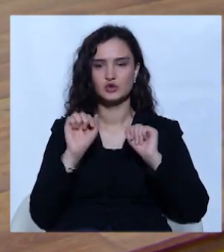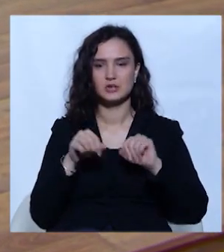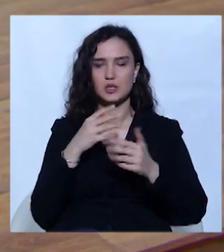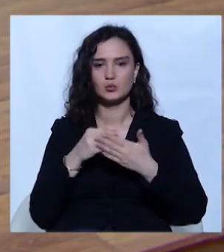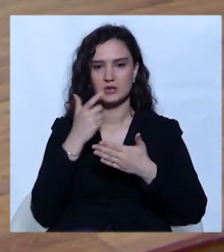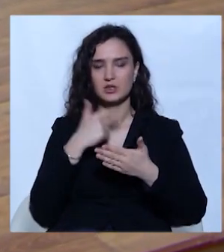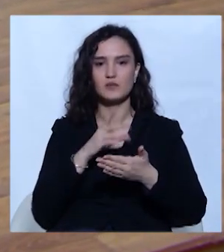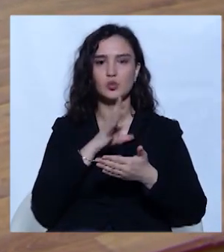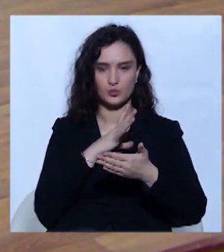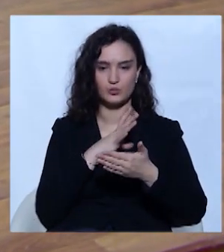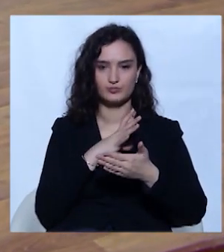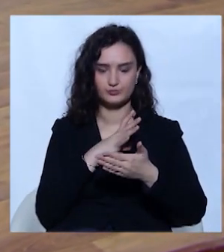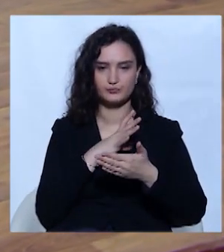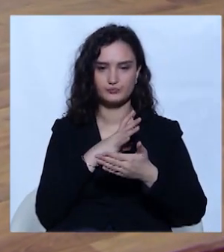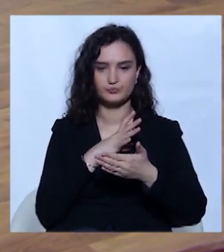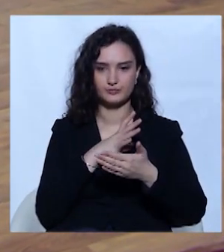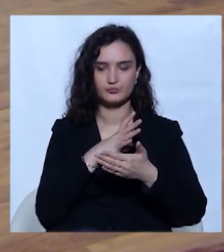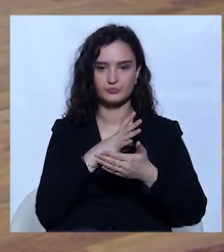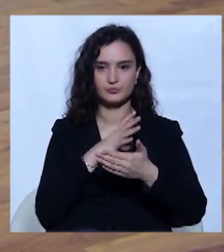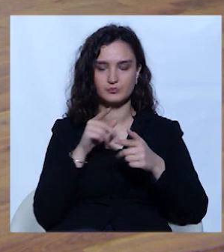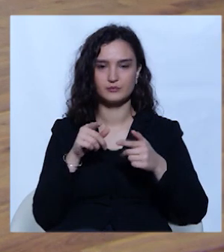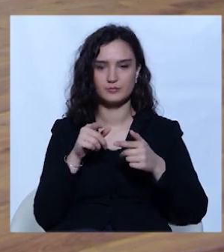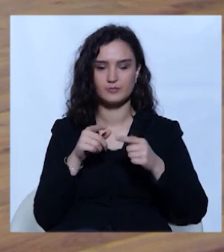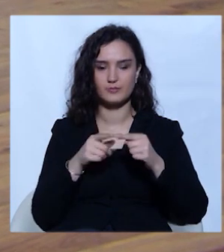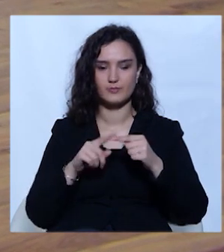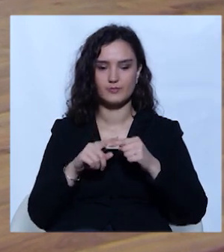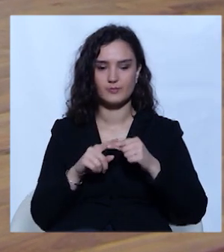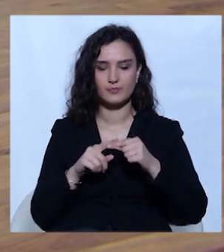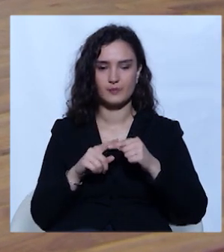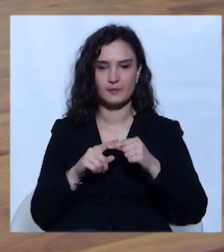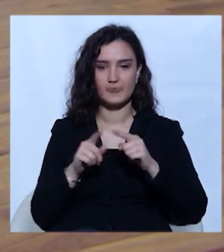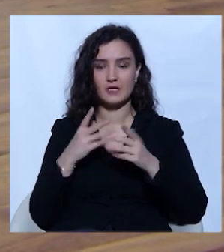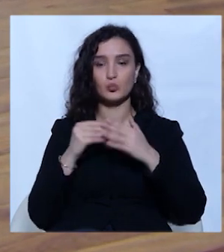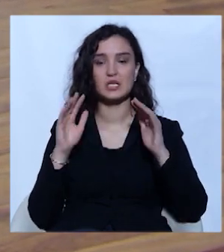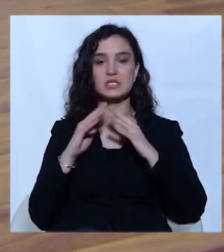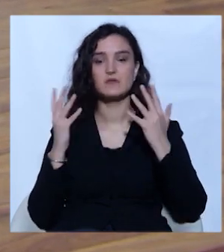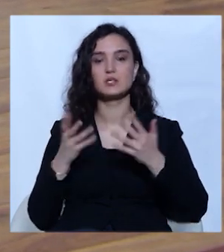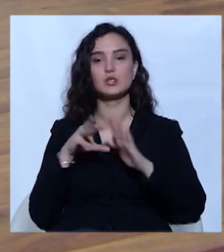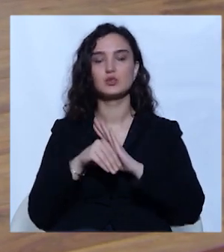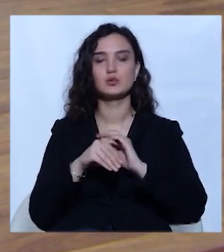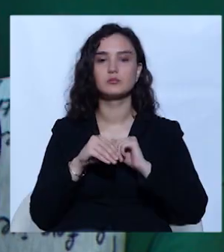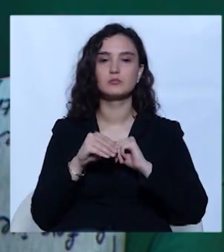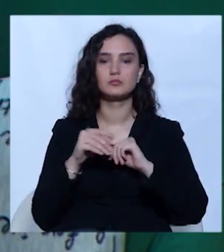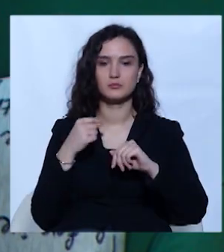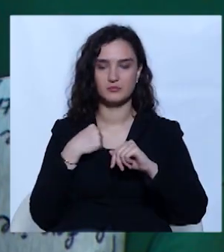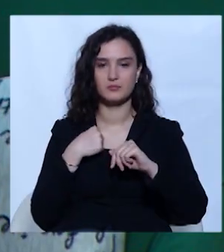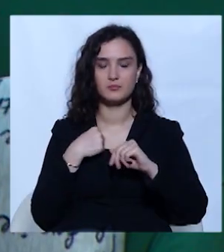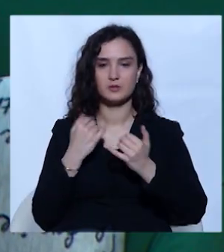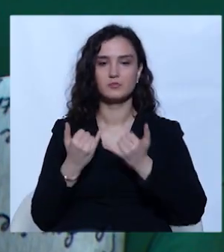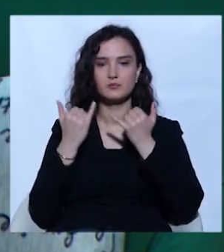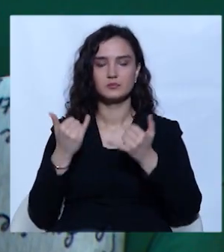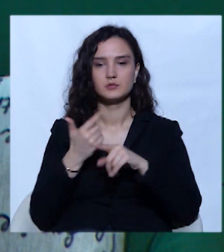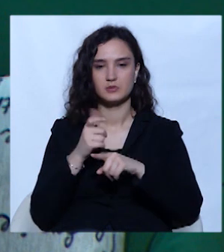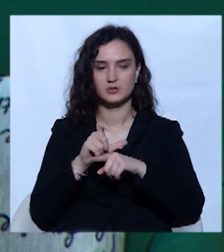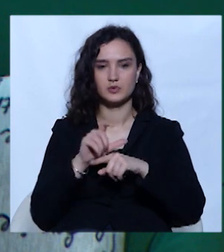yourself in the comfort of your own space. But what I respect so much